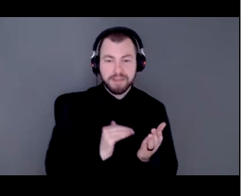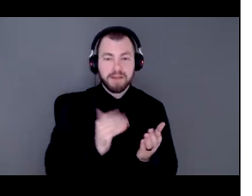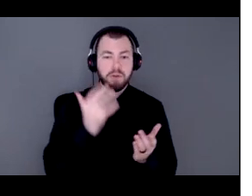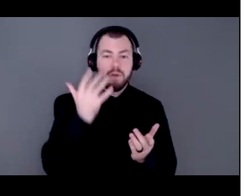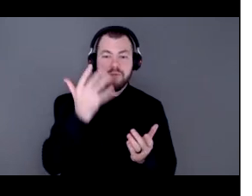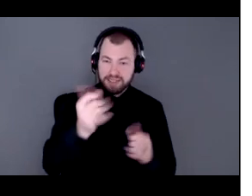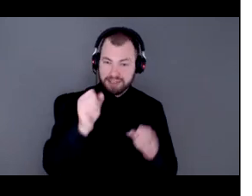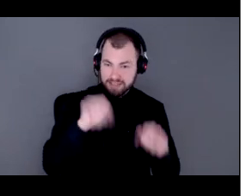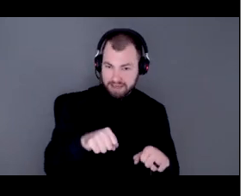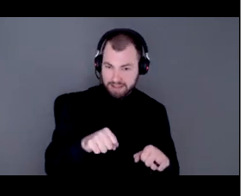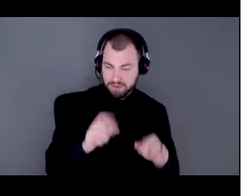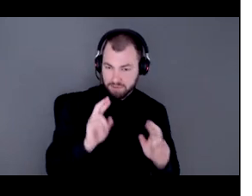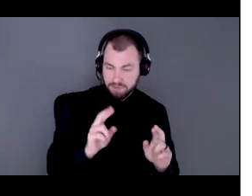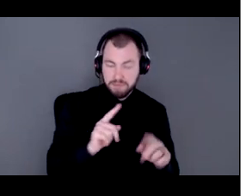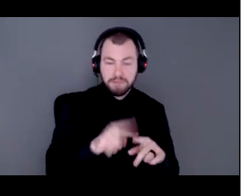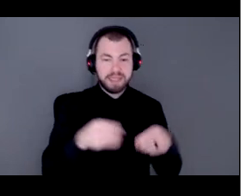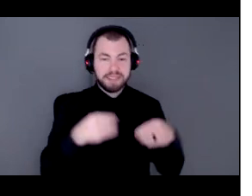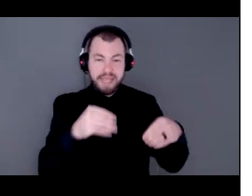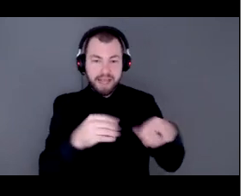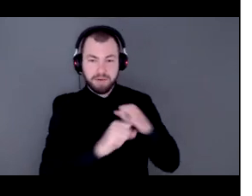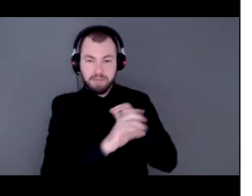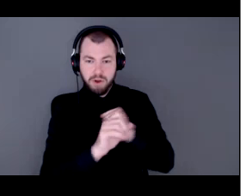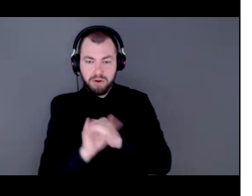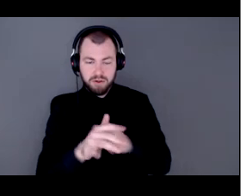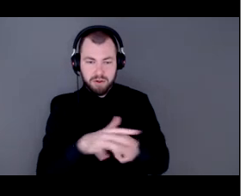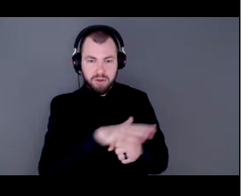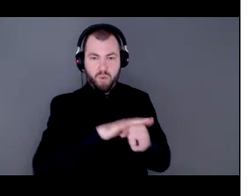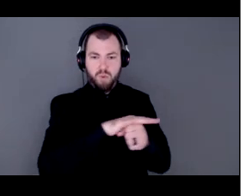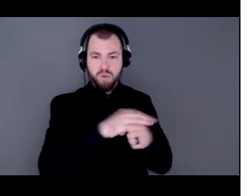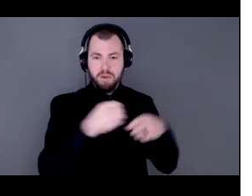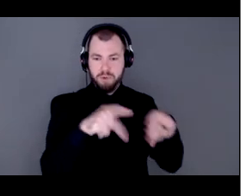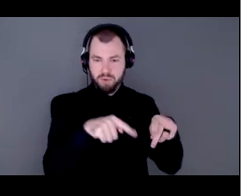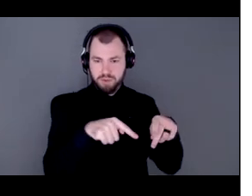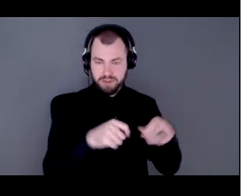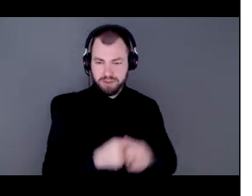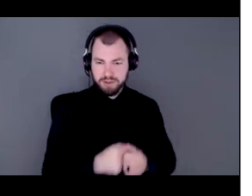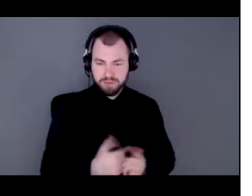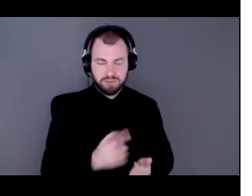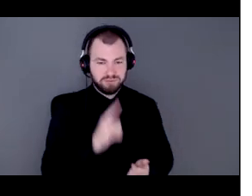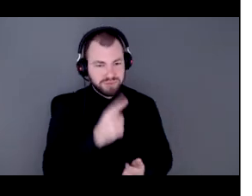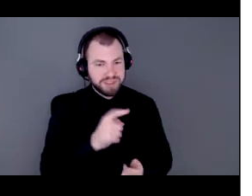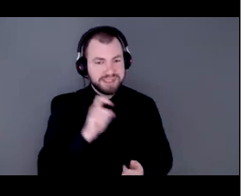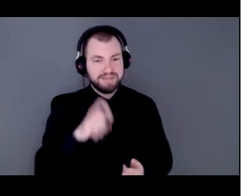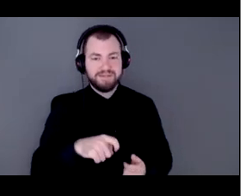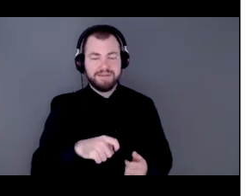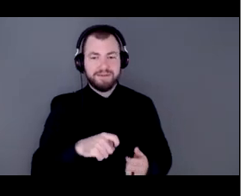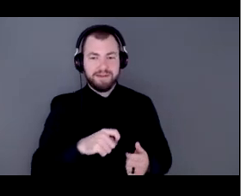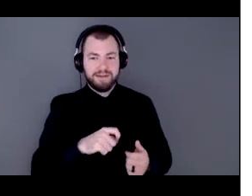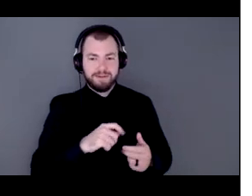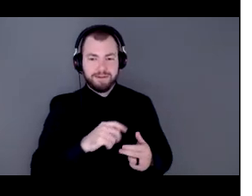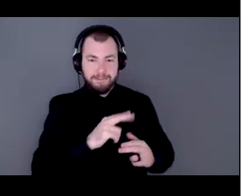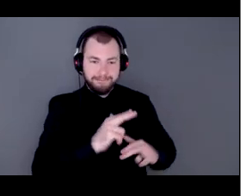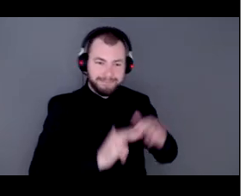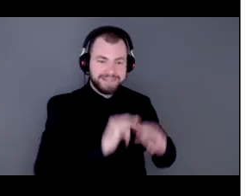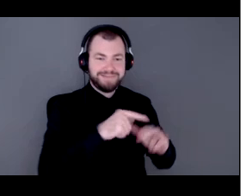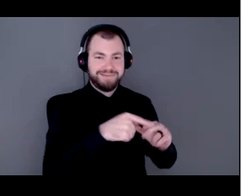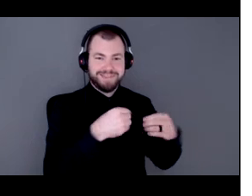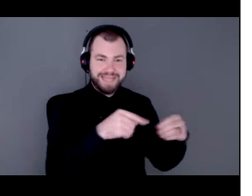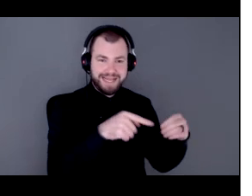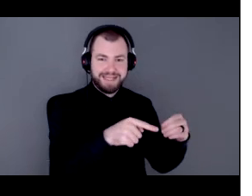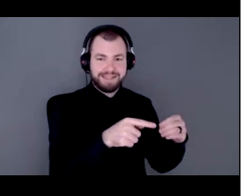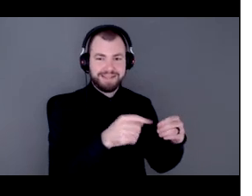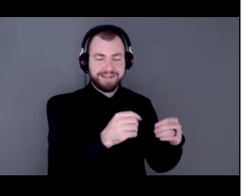sales and marketing is a local opportunity. I mean, you really have to build in your sales, and all the things you've